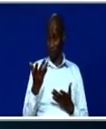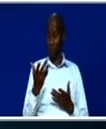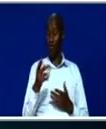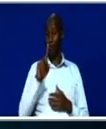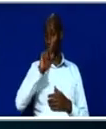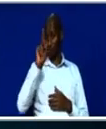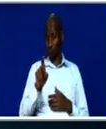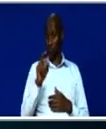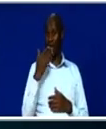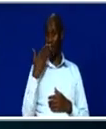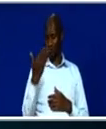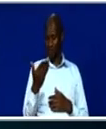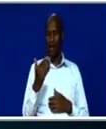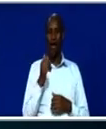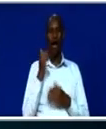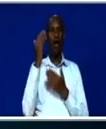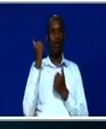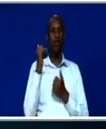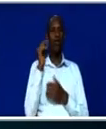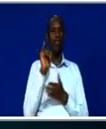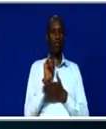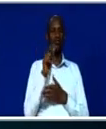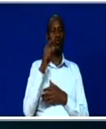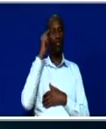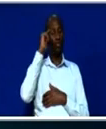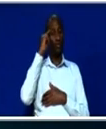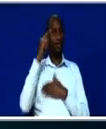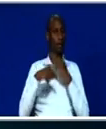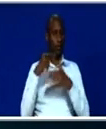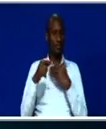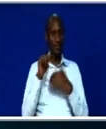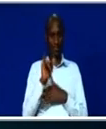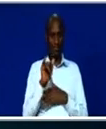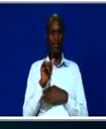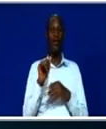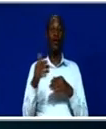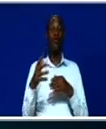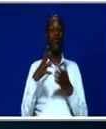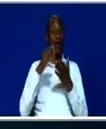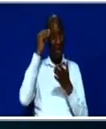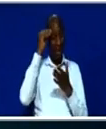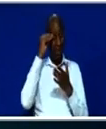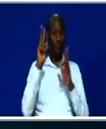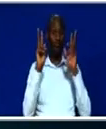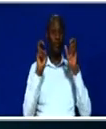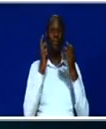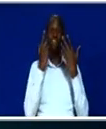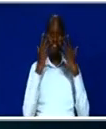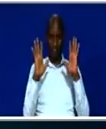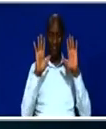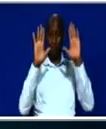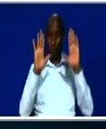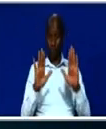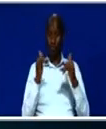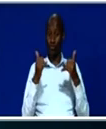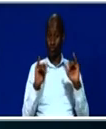are answering. I do hope that you've already thought about it, and now that you've already covered the topic, it is important that you